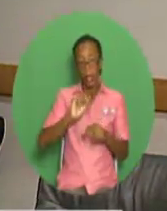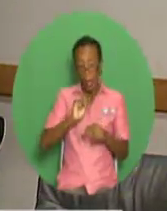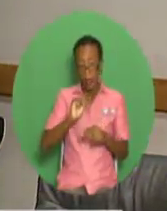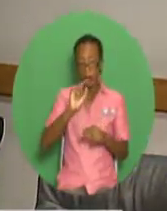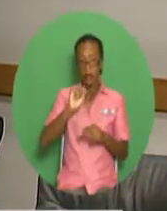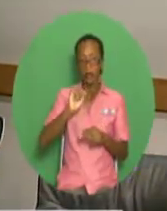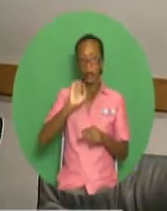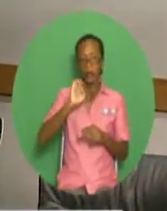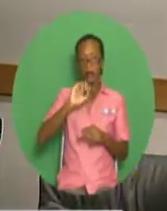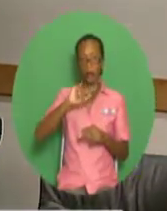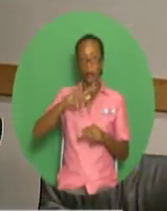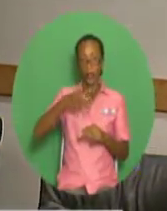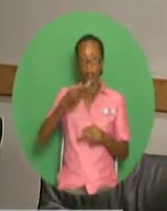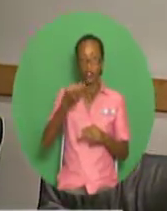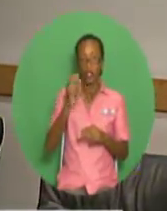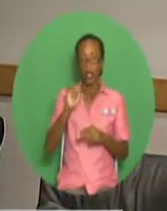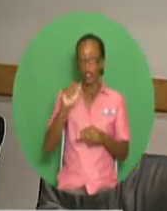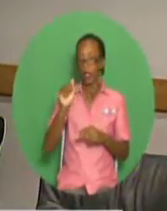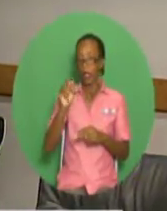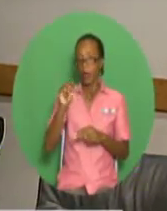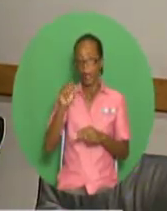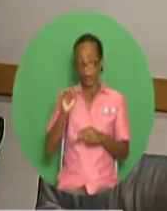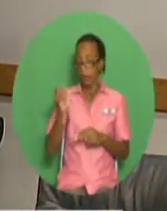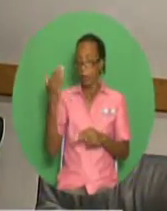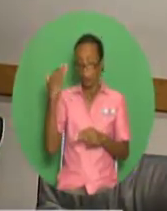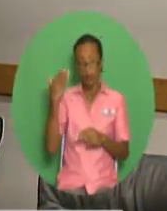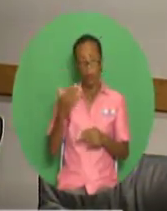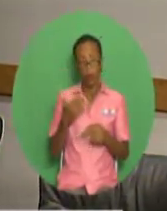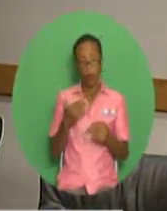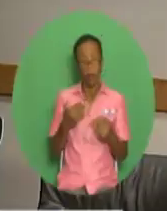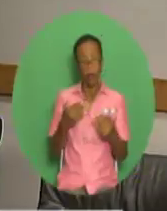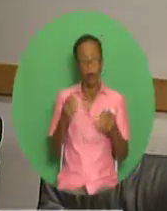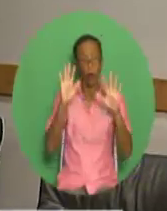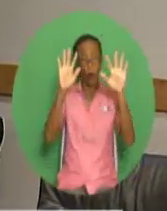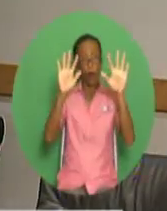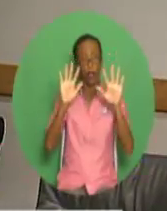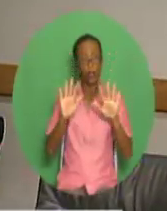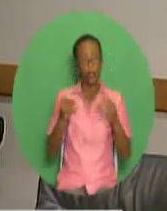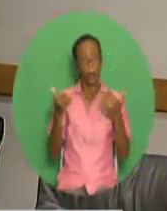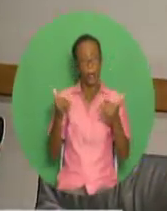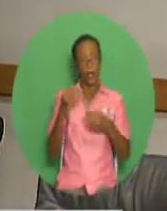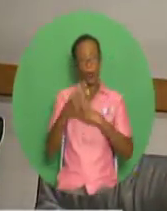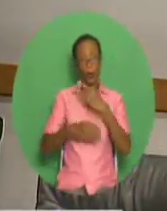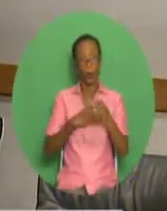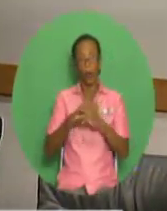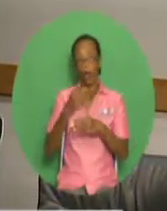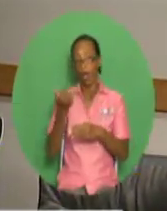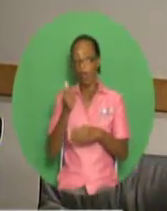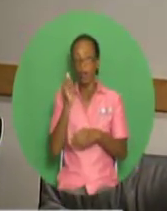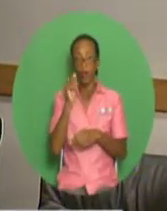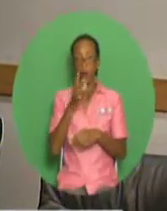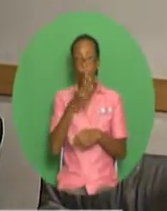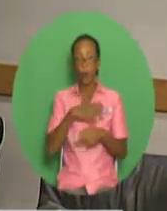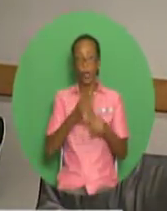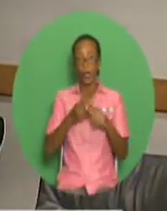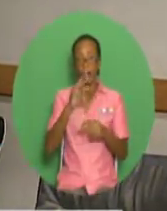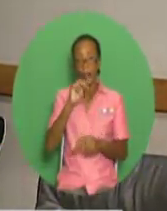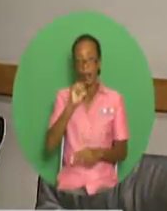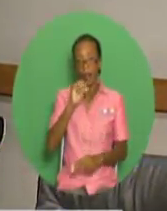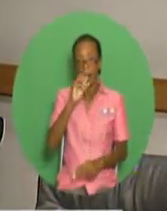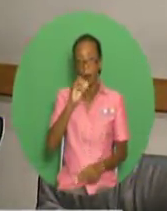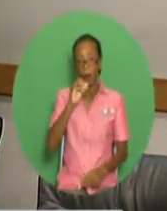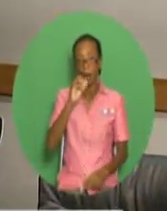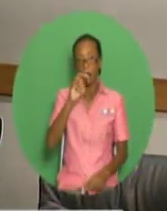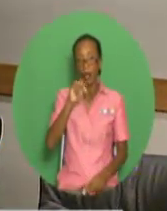have one of the best players in the world at one time. And I'll let you know this. We have a young lady, Monifa Seeley, the